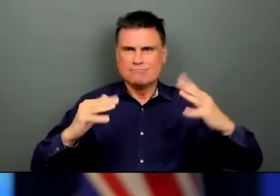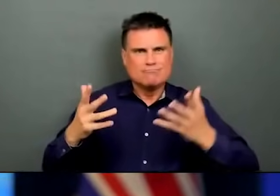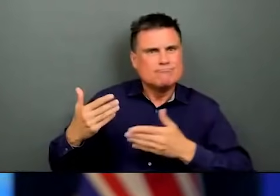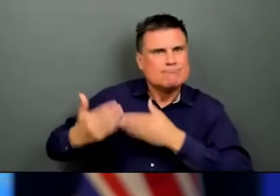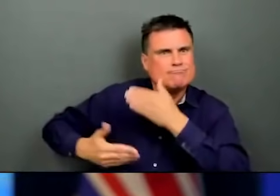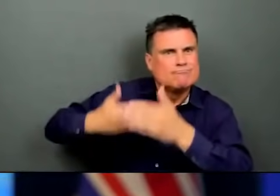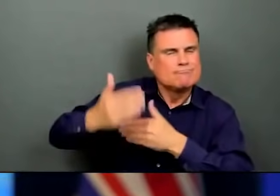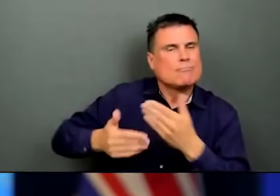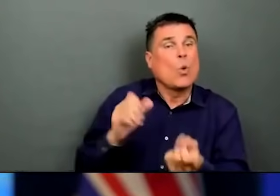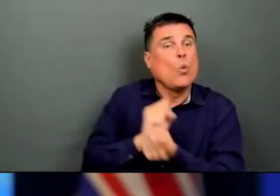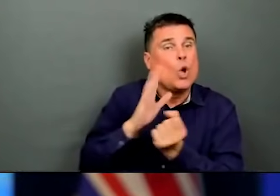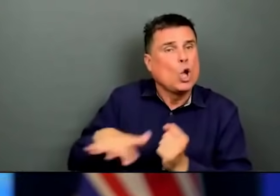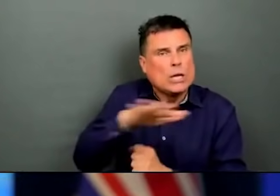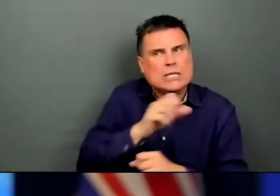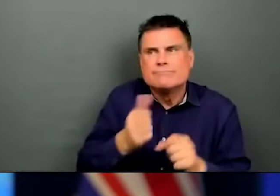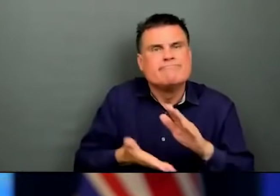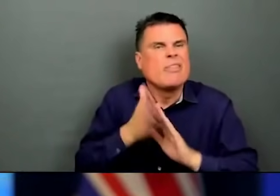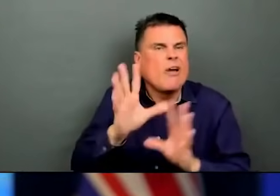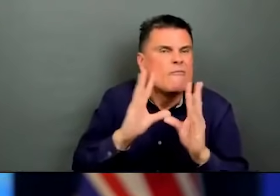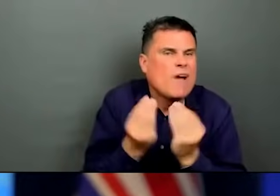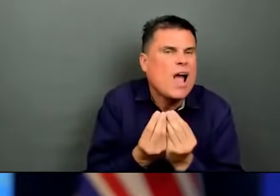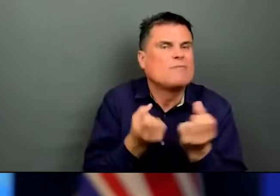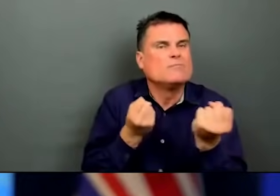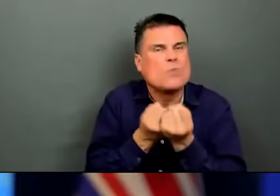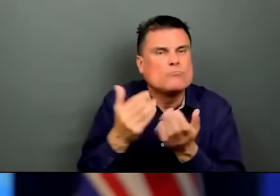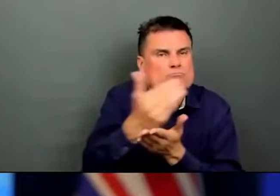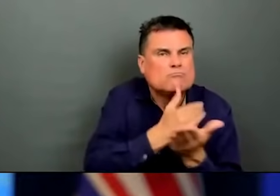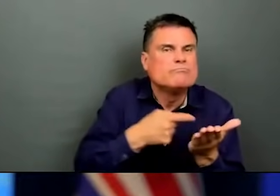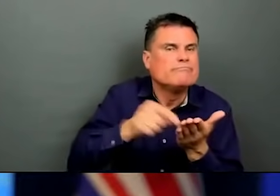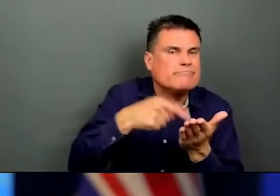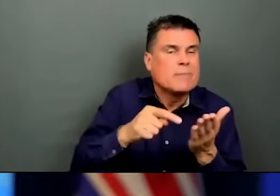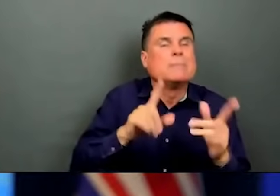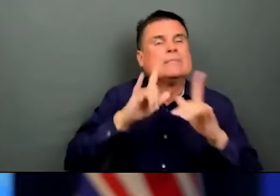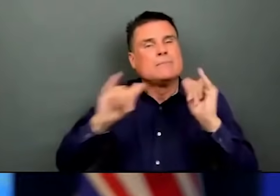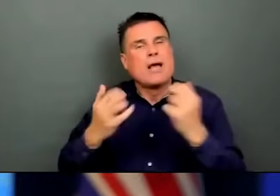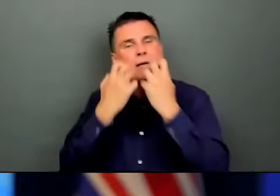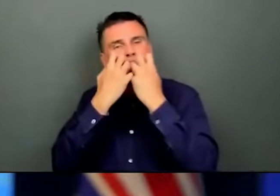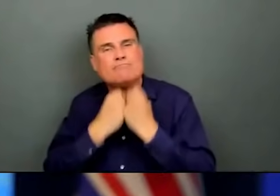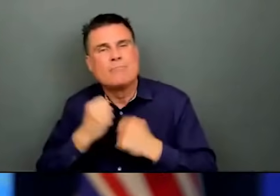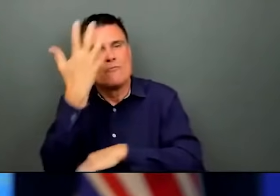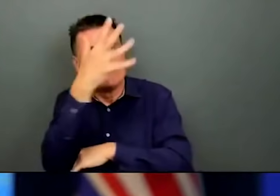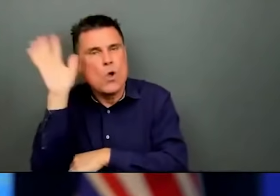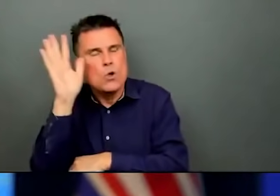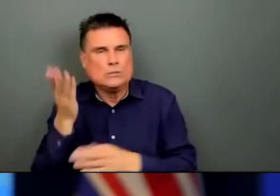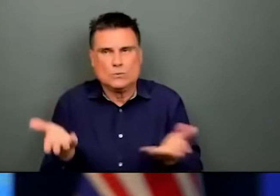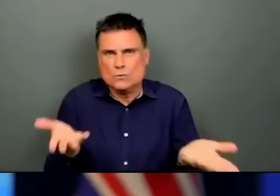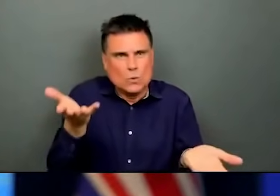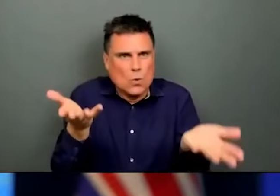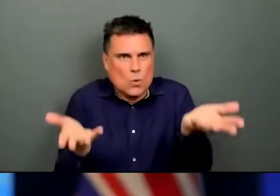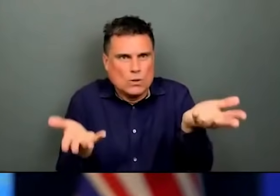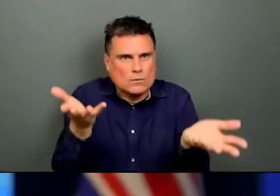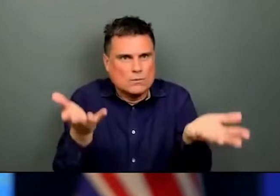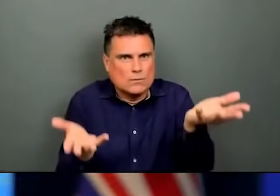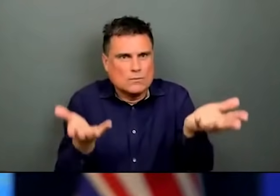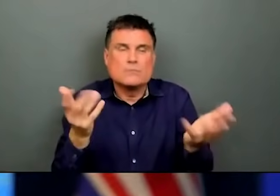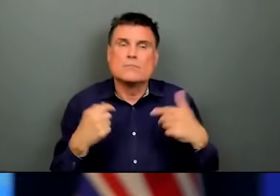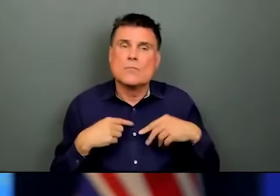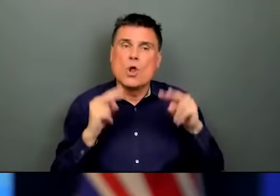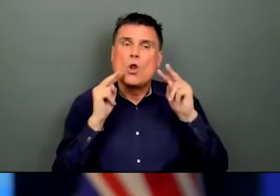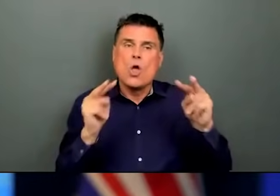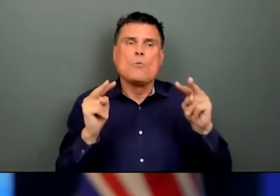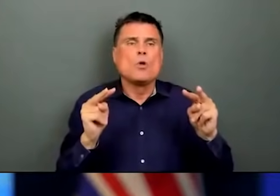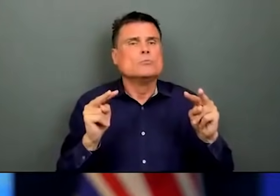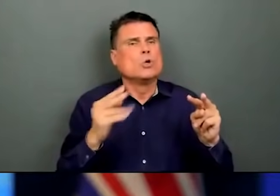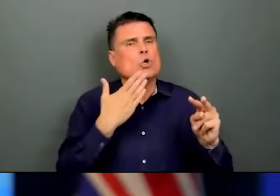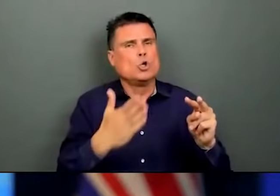and I'm confident that if we all focus and work together, we can get to the end of the day where we have majestic forests for generations to come. We have people